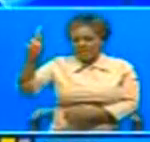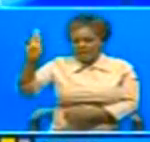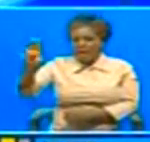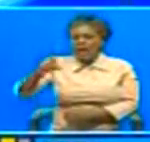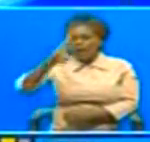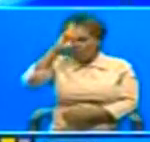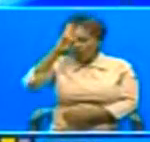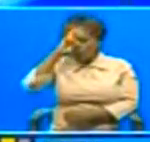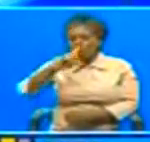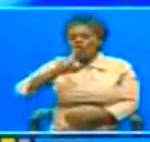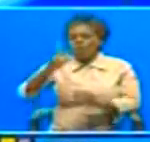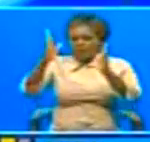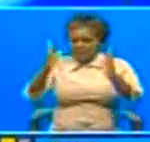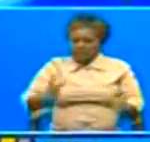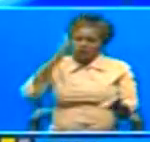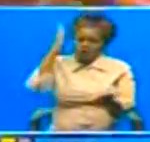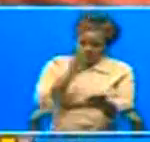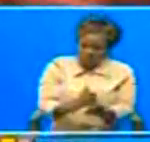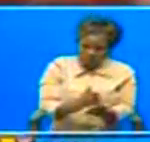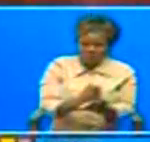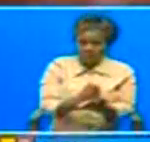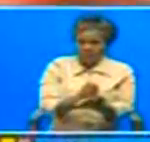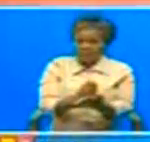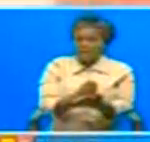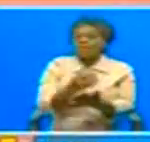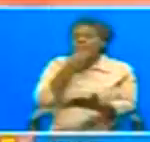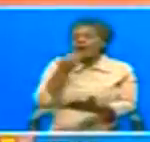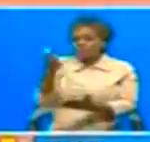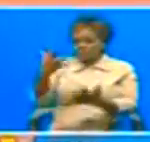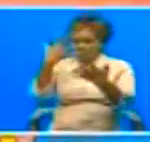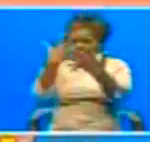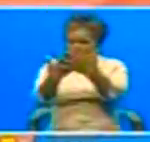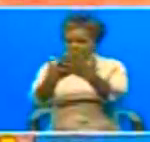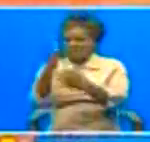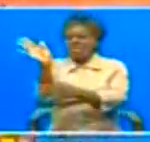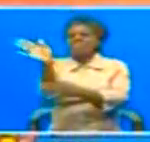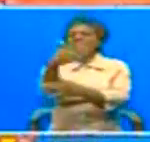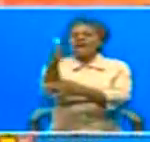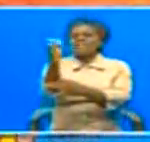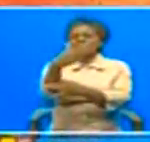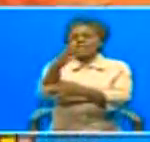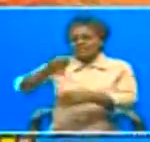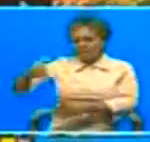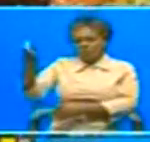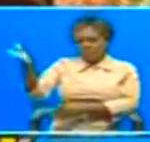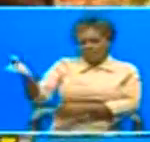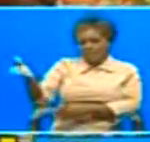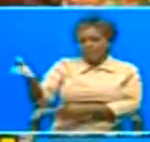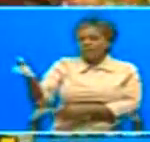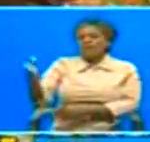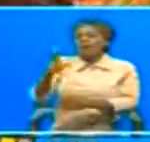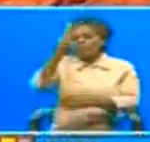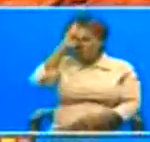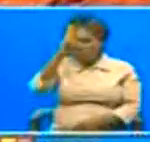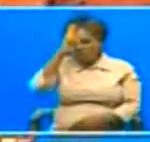Job Boronjo said has confirmed that KTN that Salim was arrested on Thursday in Mandera town. Boronjo said that